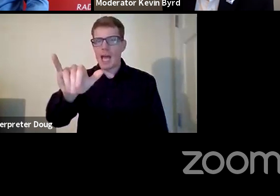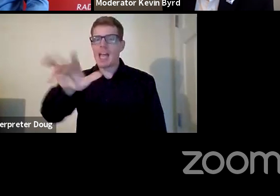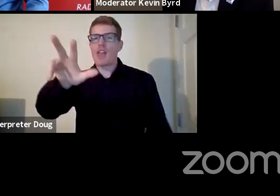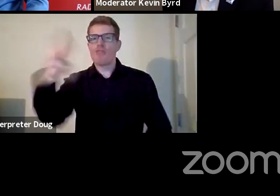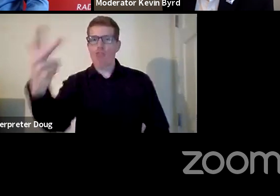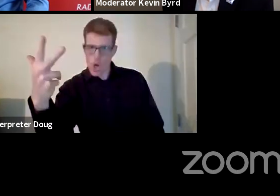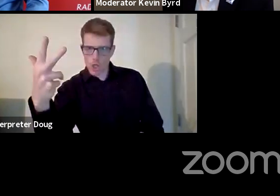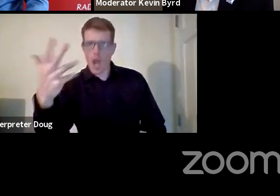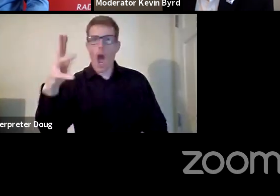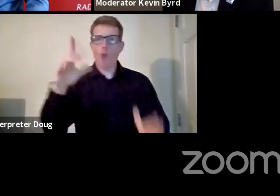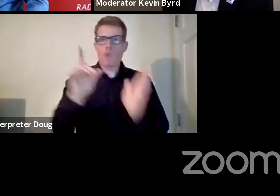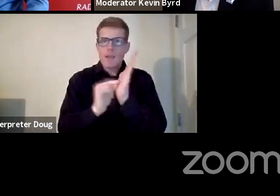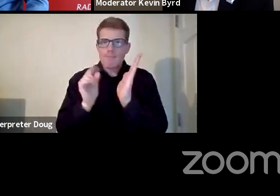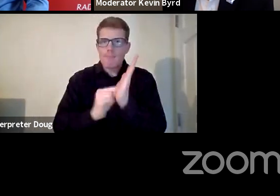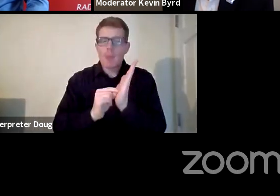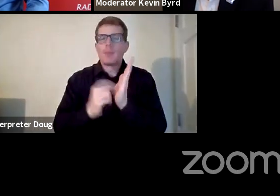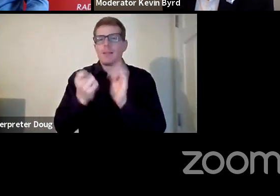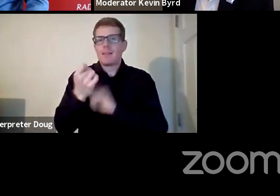be found on the